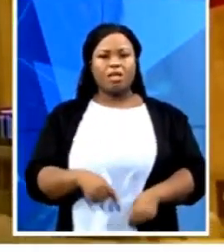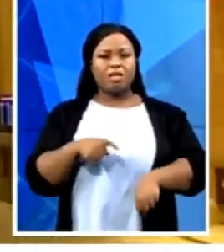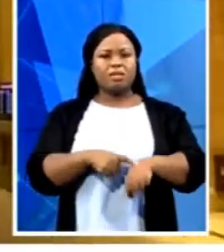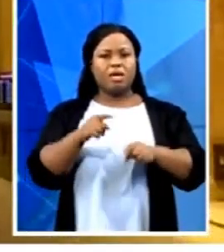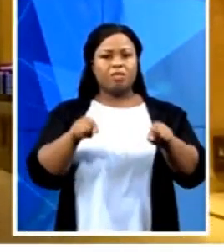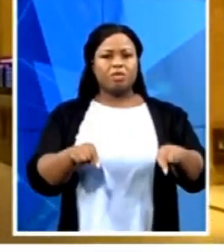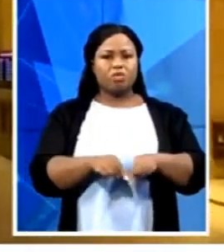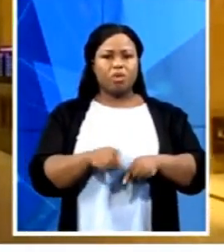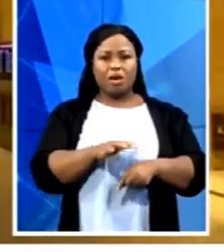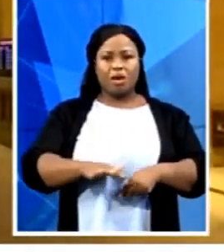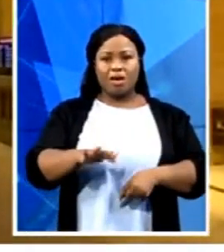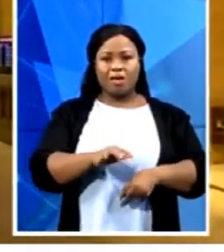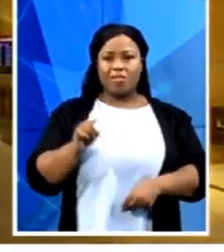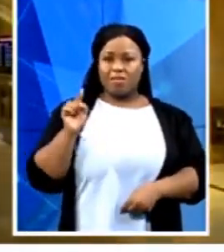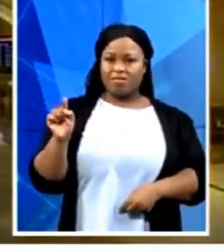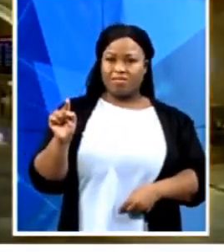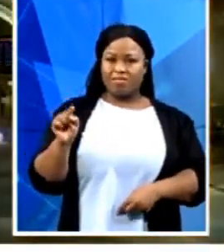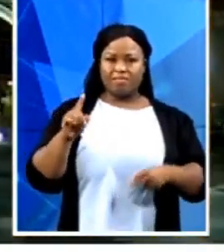Grand Central Station,